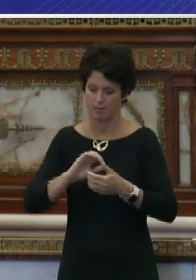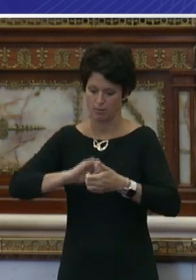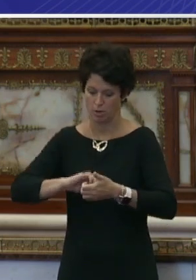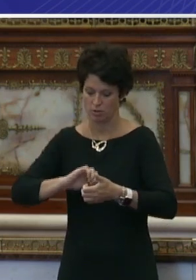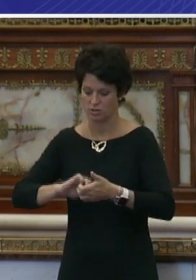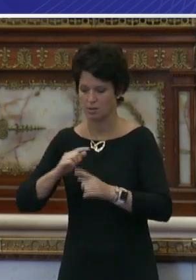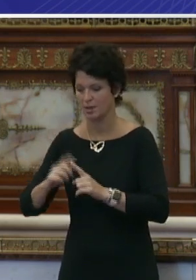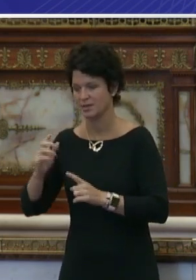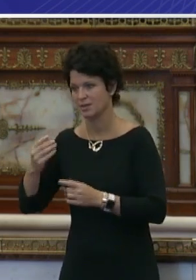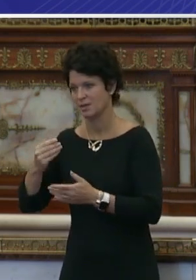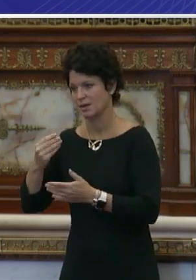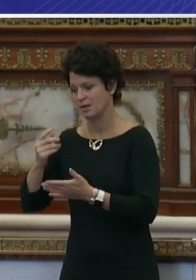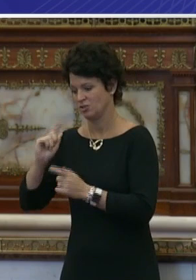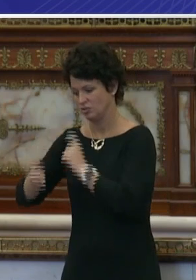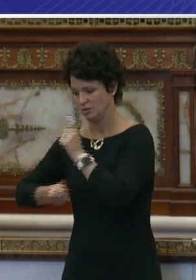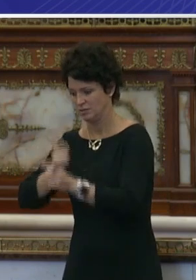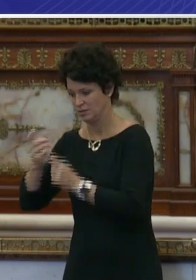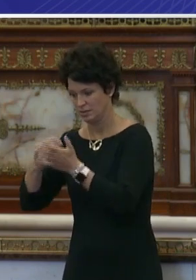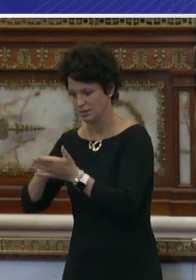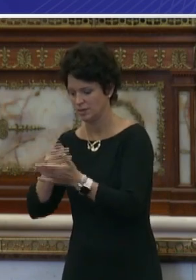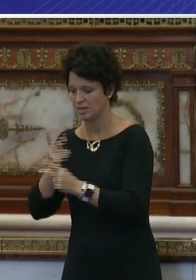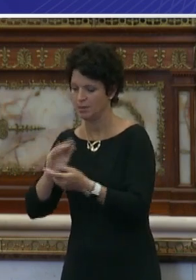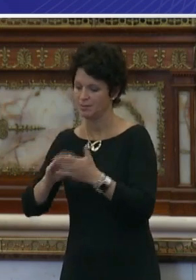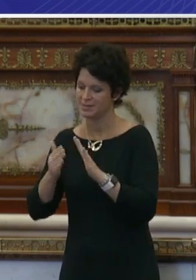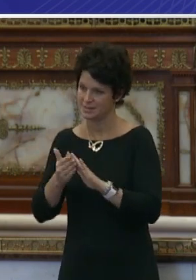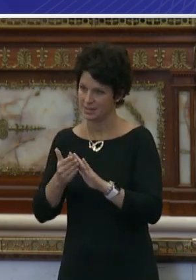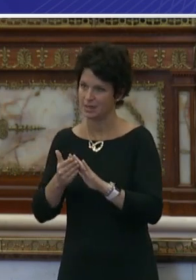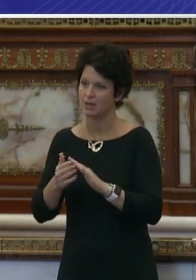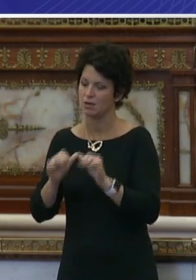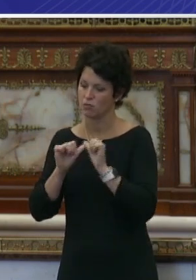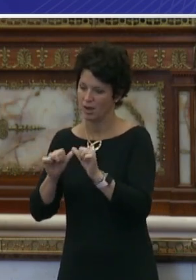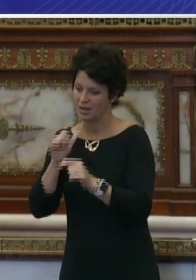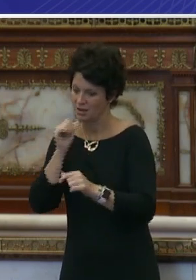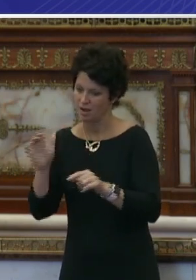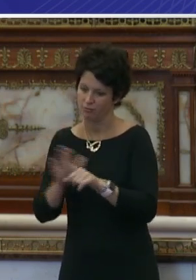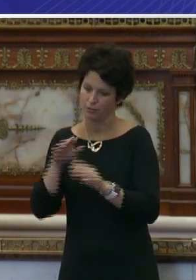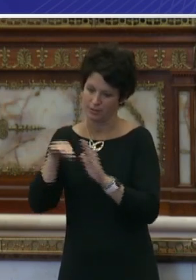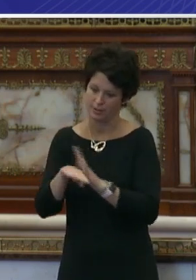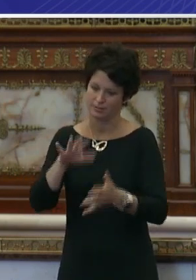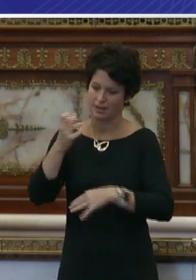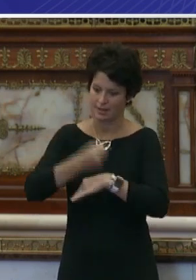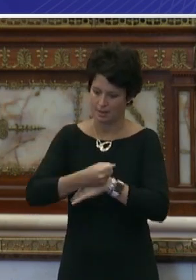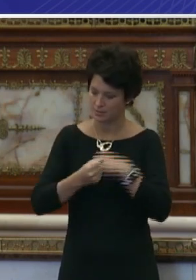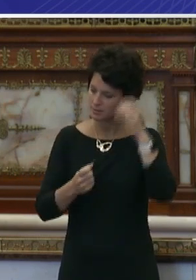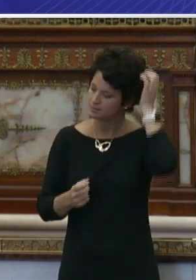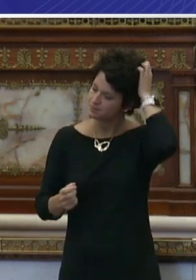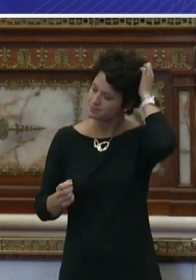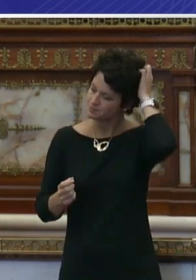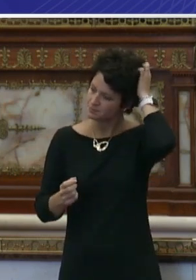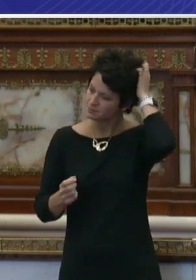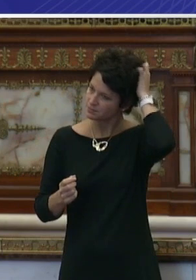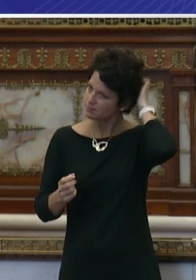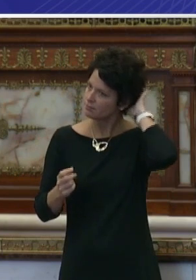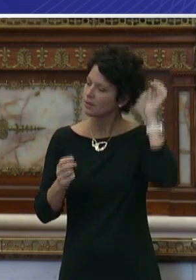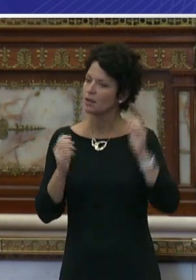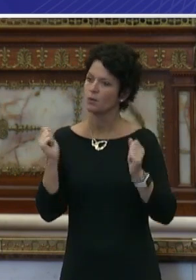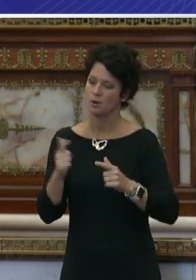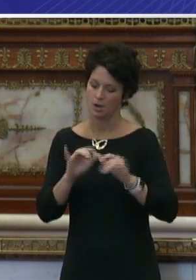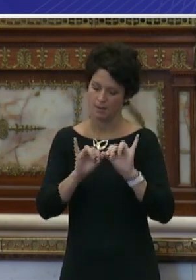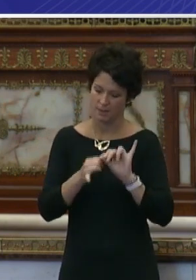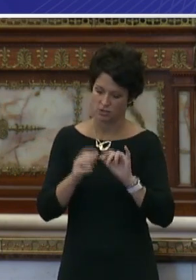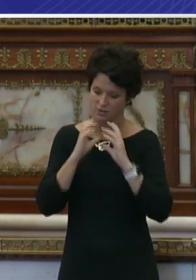philanthropic community in helping to keep our city's economy from fully collapsing. All of these efforts are measurable and invaluable and have given our